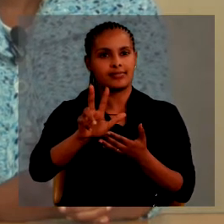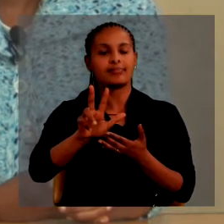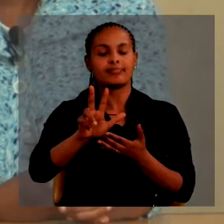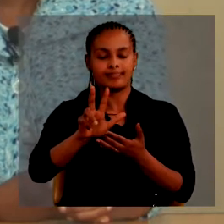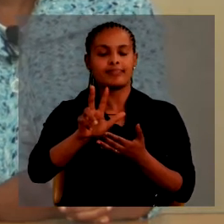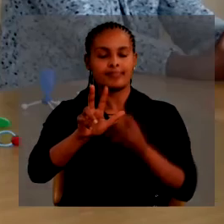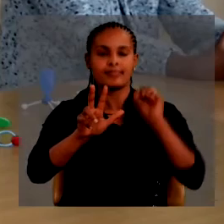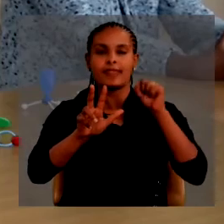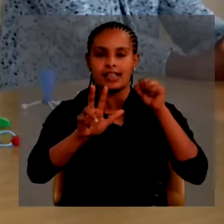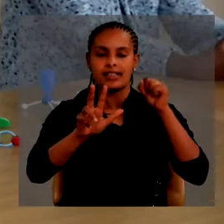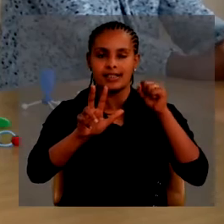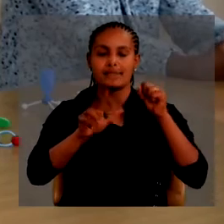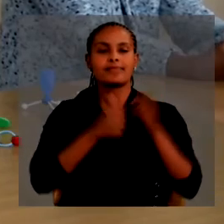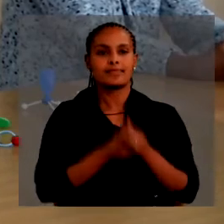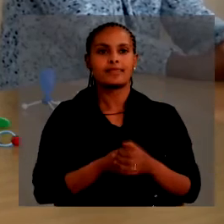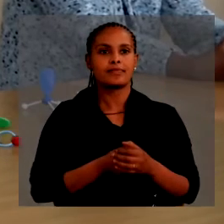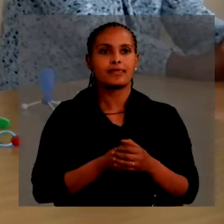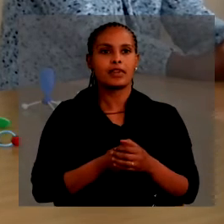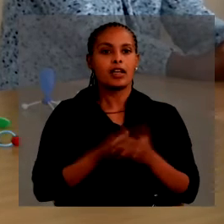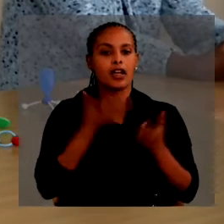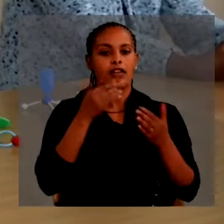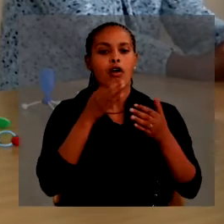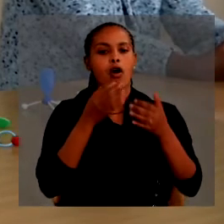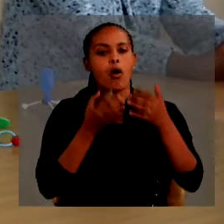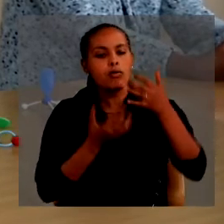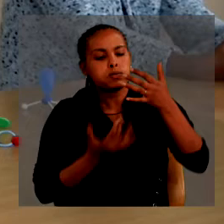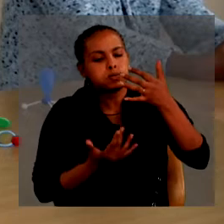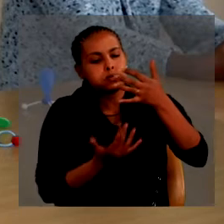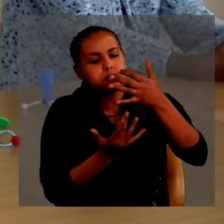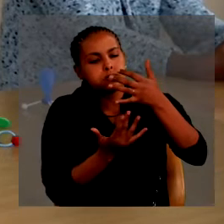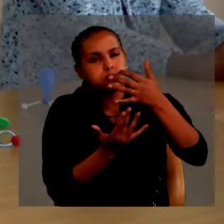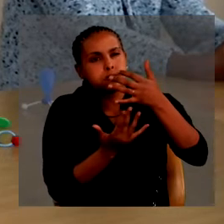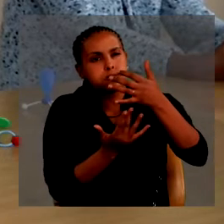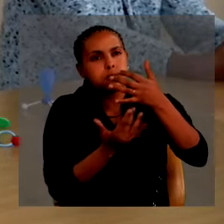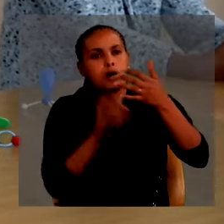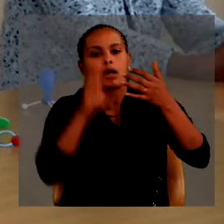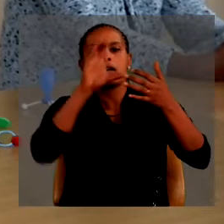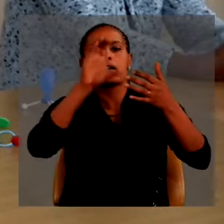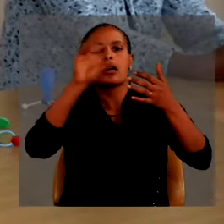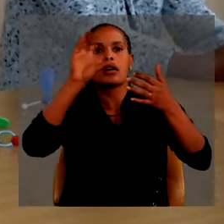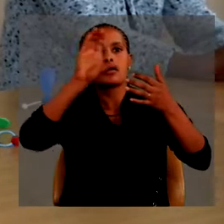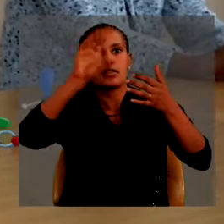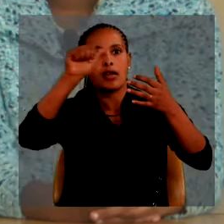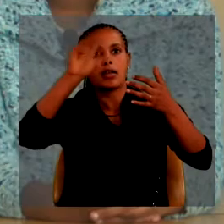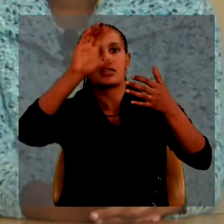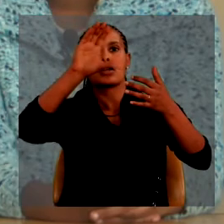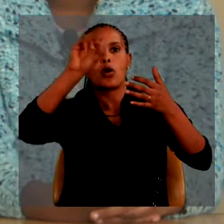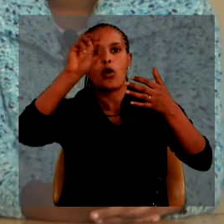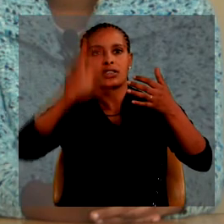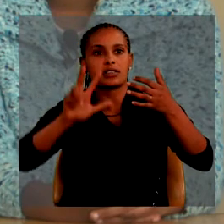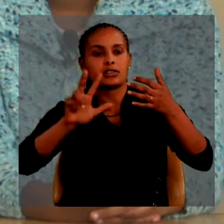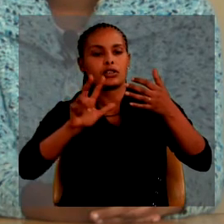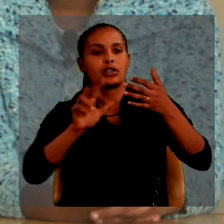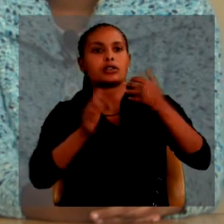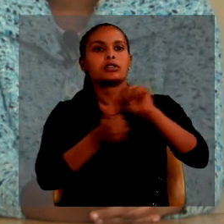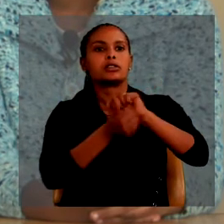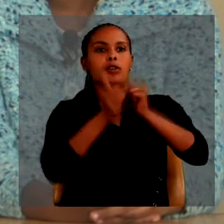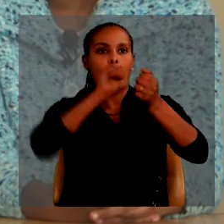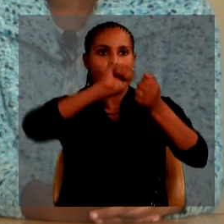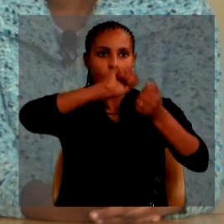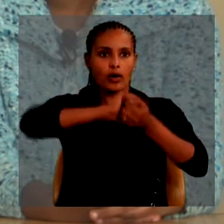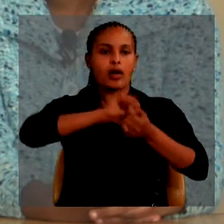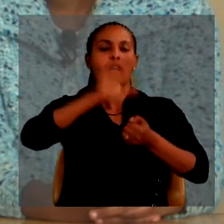CaCO3. Yeah. If you heat it, calcium carbonate decomposes into